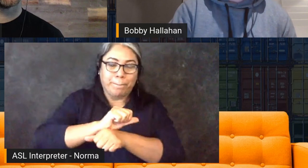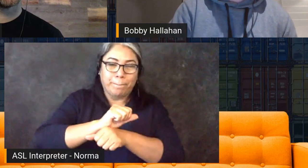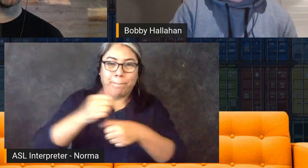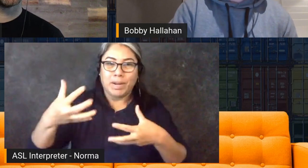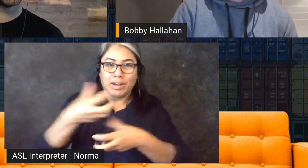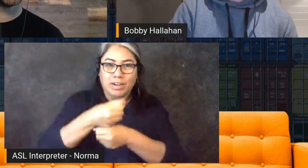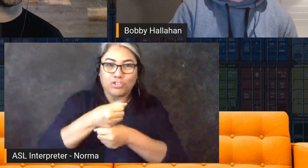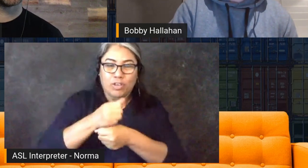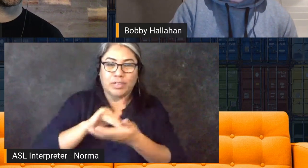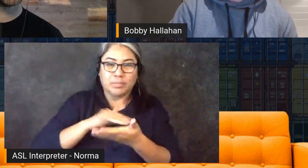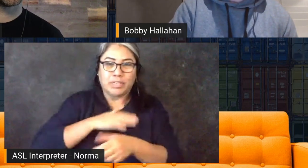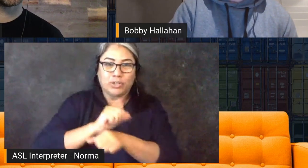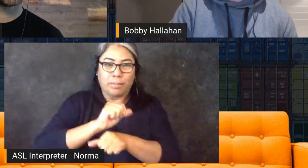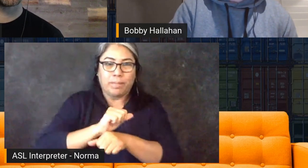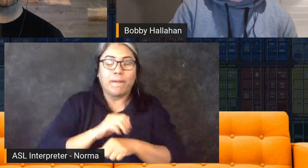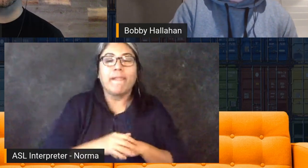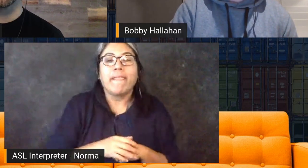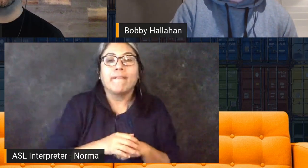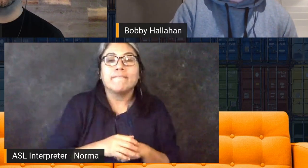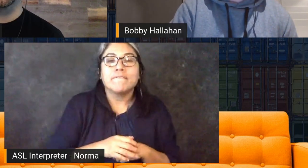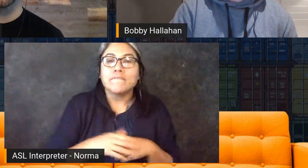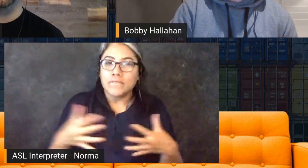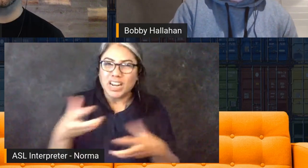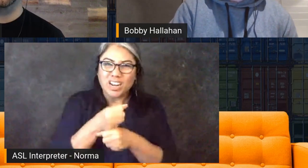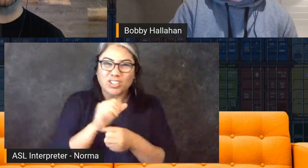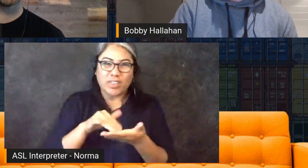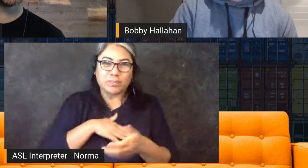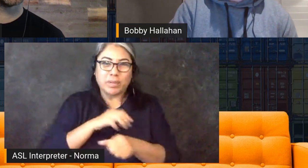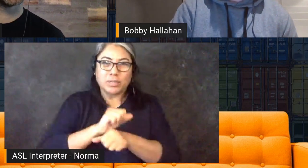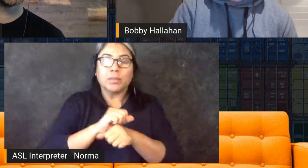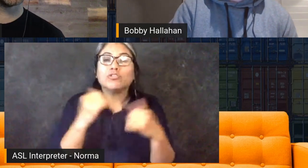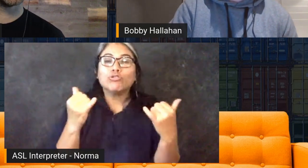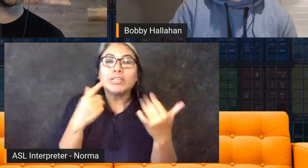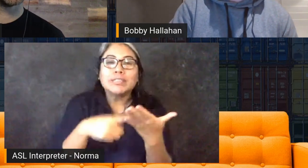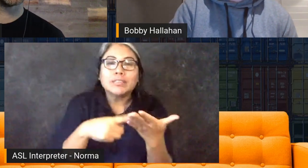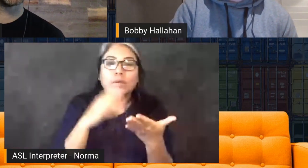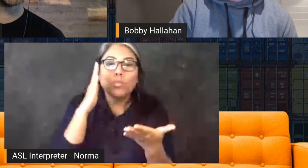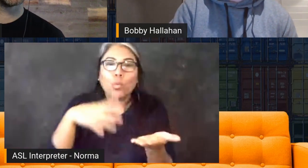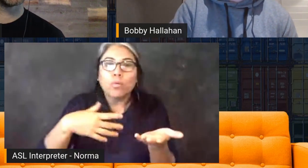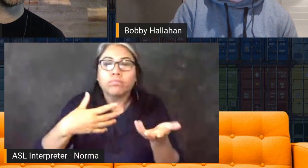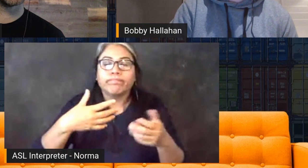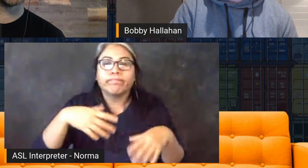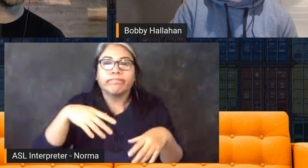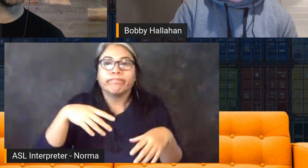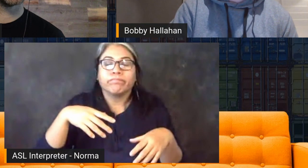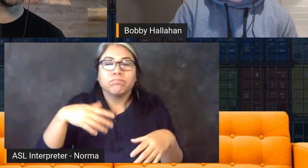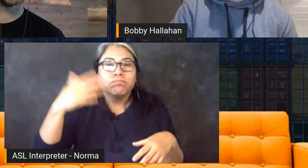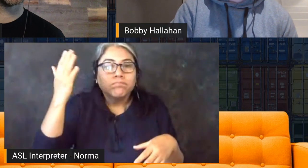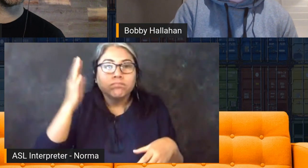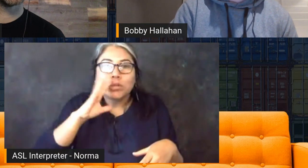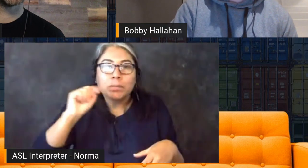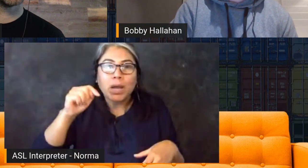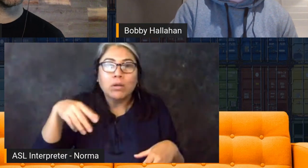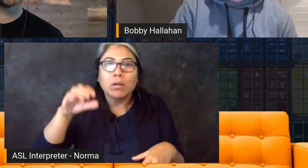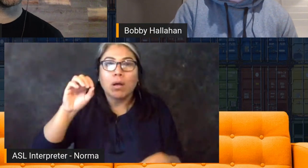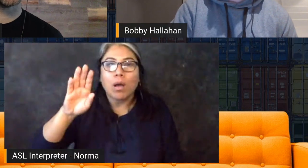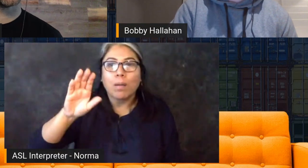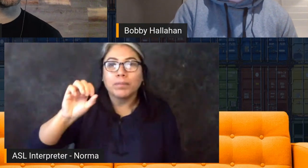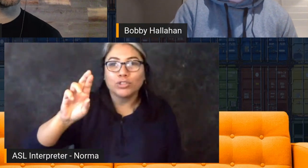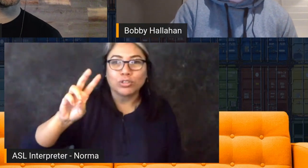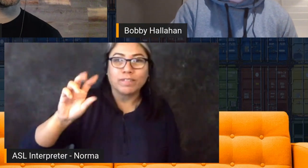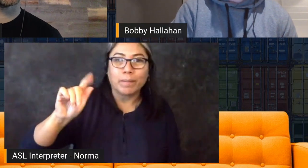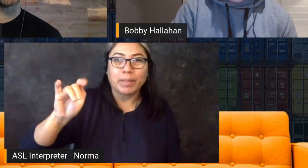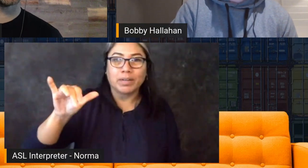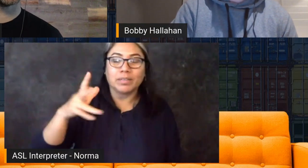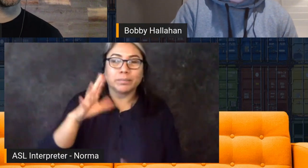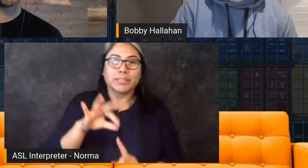discussion, what we'll be going over is a little bit into observability, specifically for Amazon